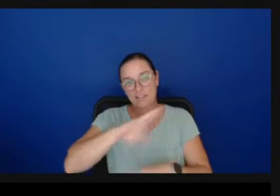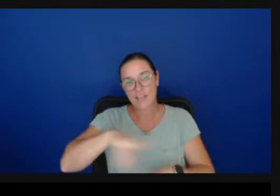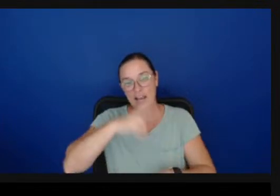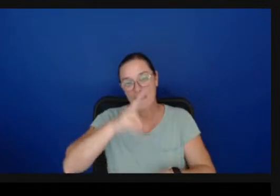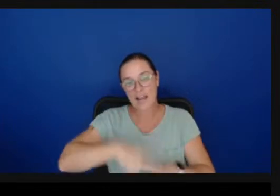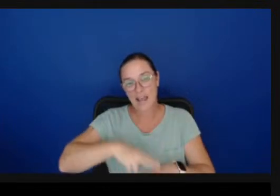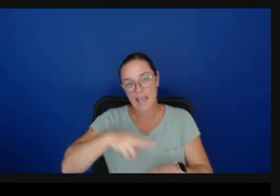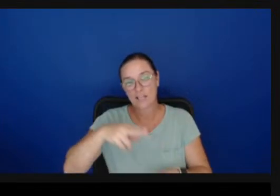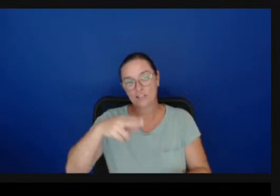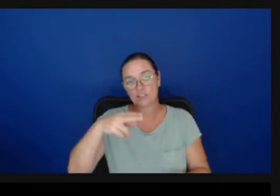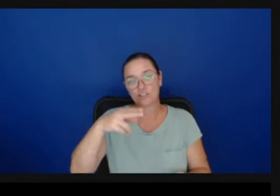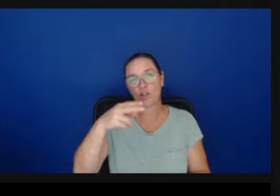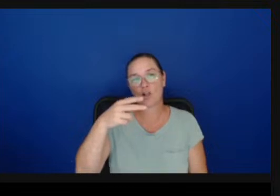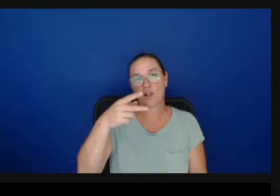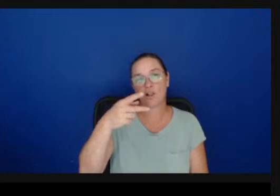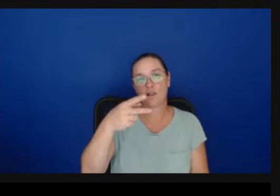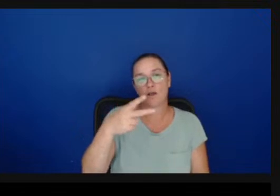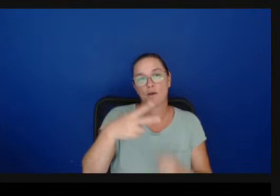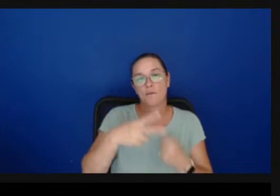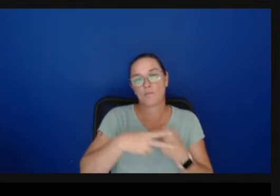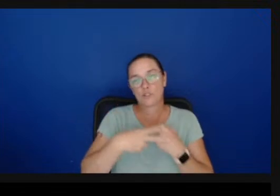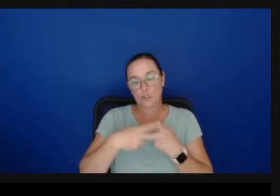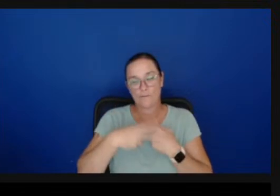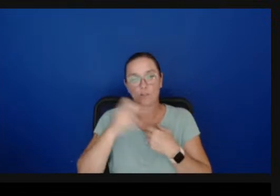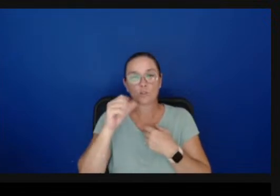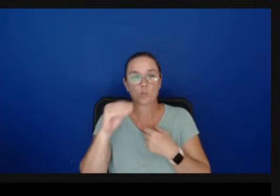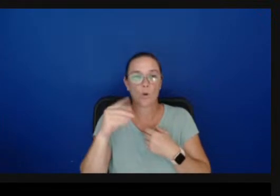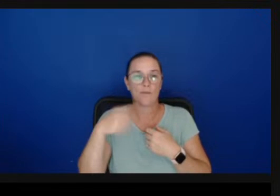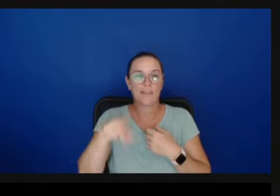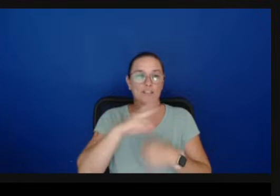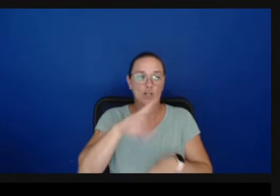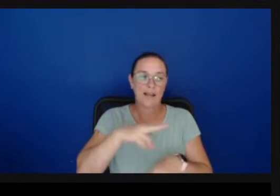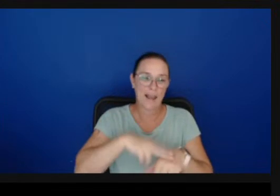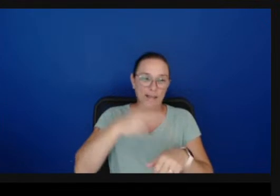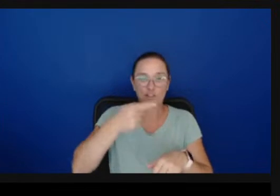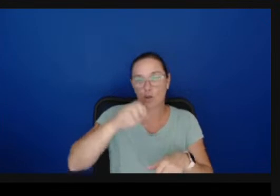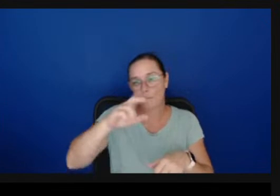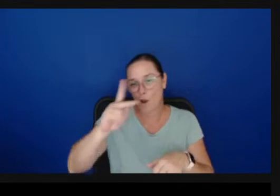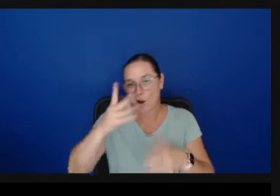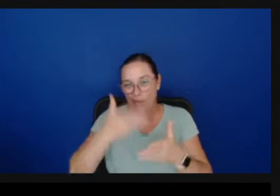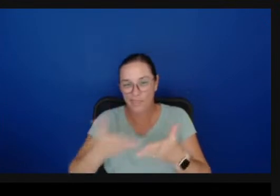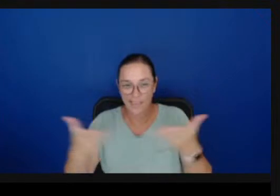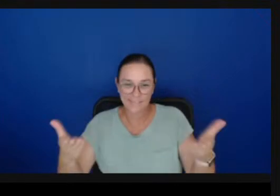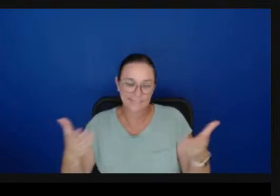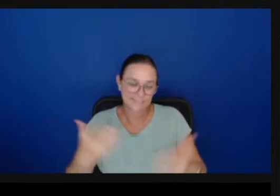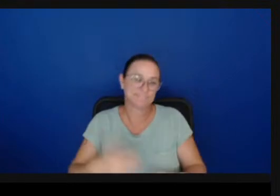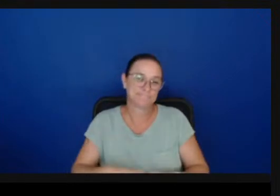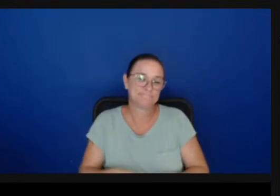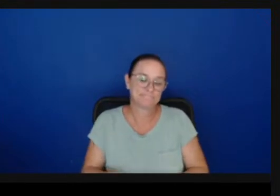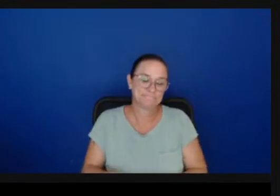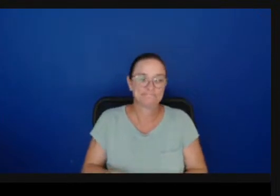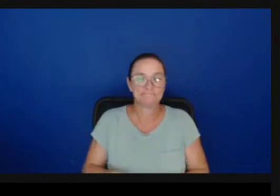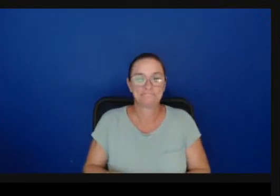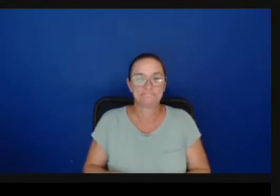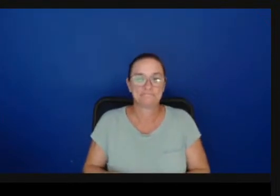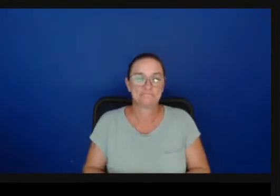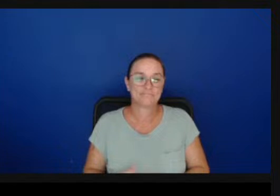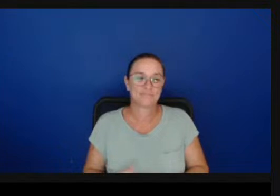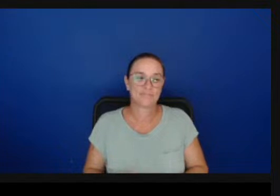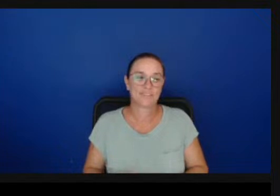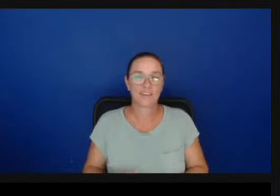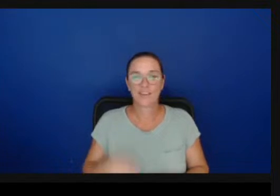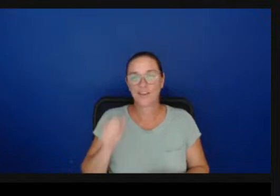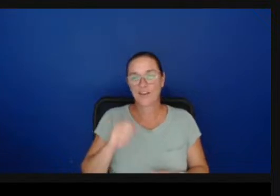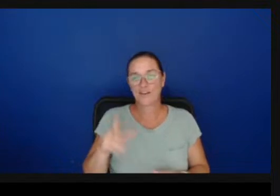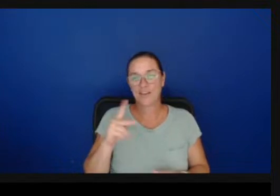also an NPS. So these are all national park things. There you go. All right. All right. So